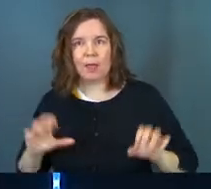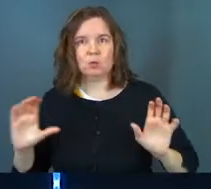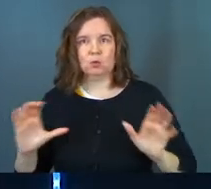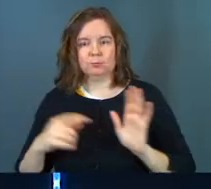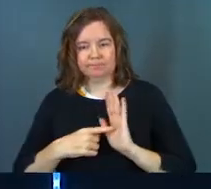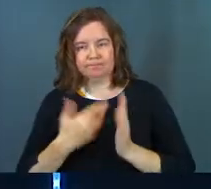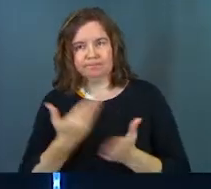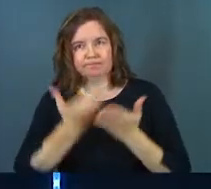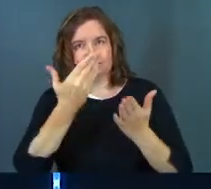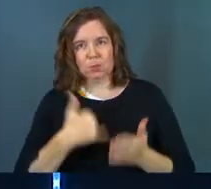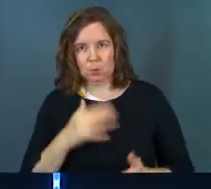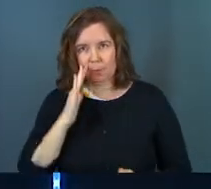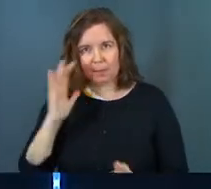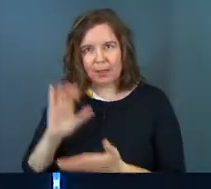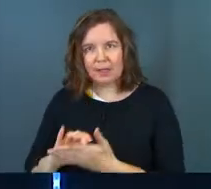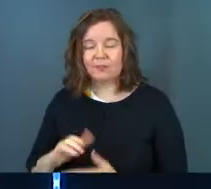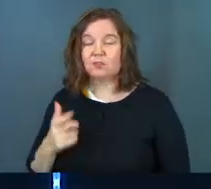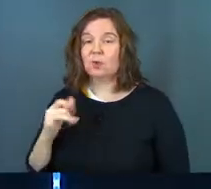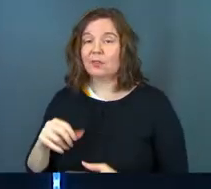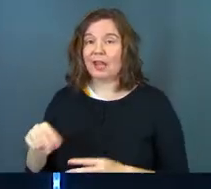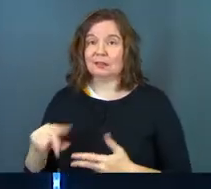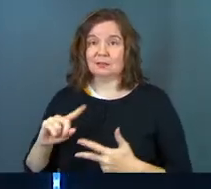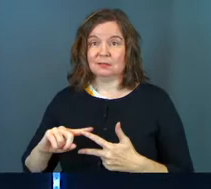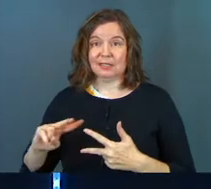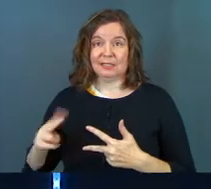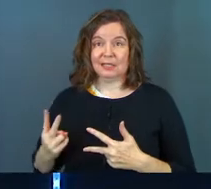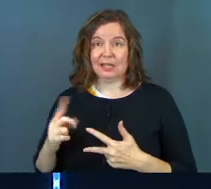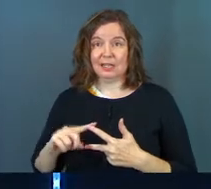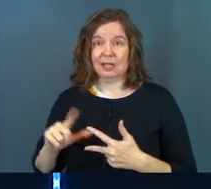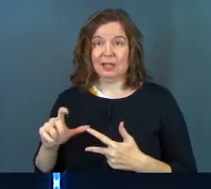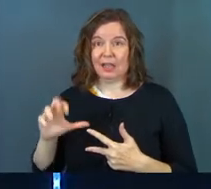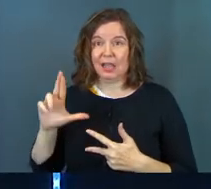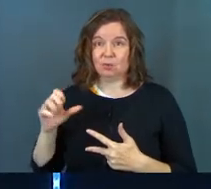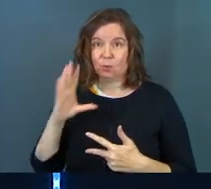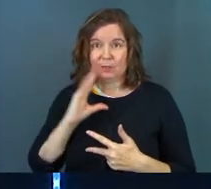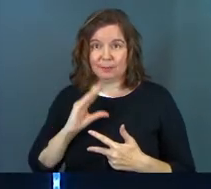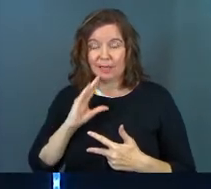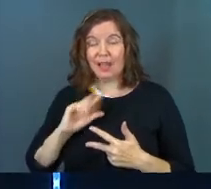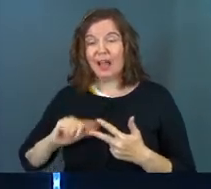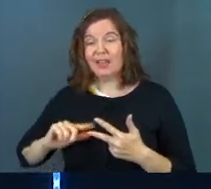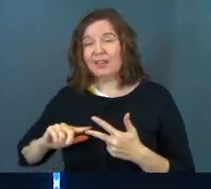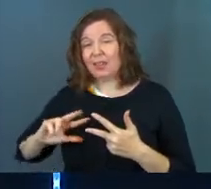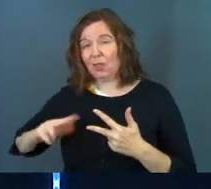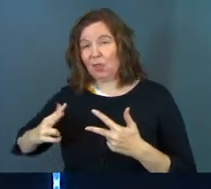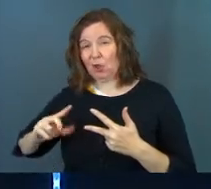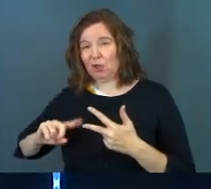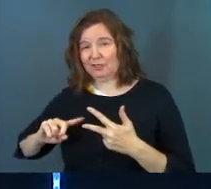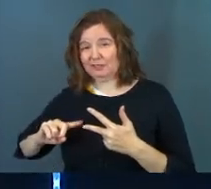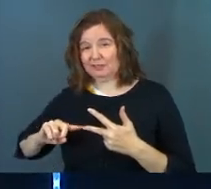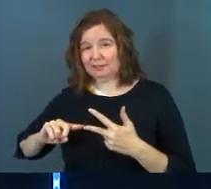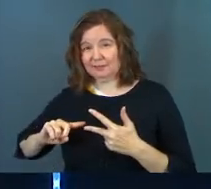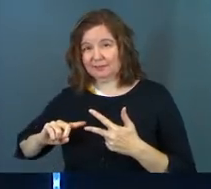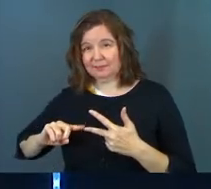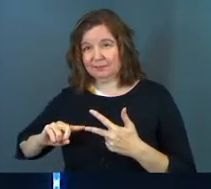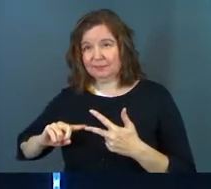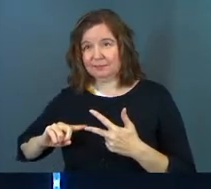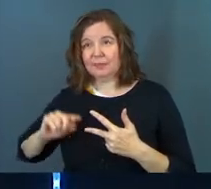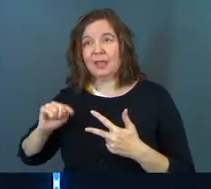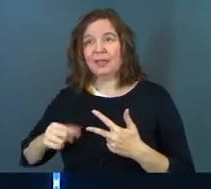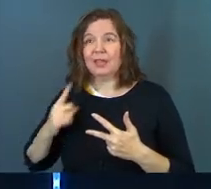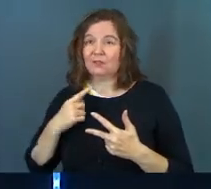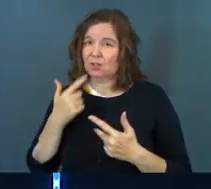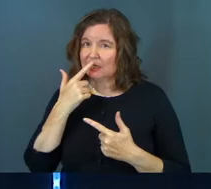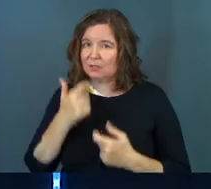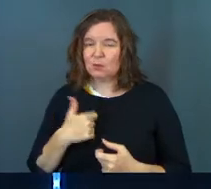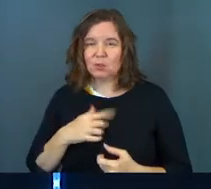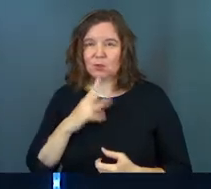capable of so that you'll believe. So that's resurrection number two, what Lazarus is about to experience. And then there's resurrection number three. And this